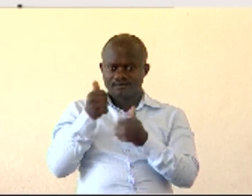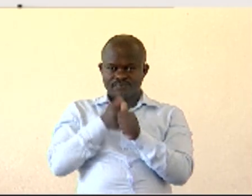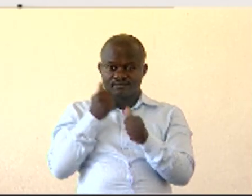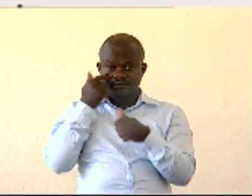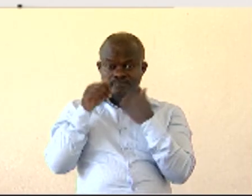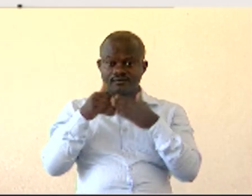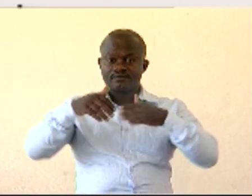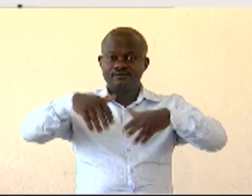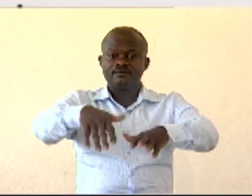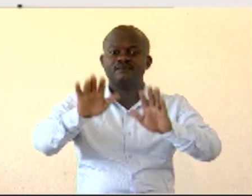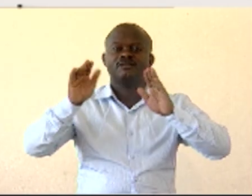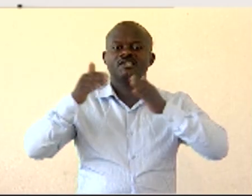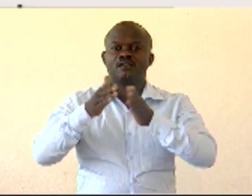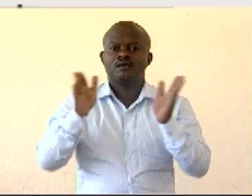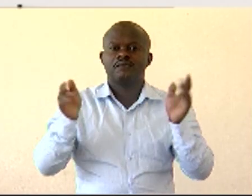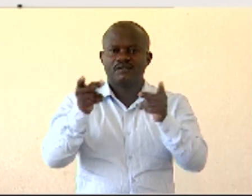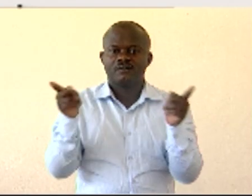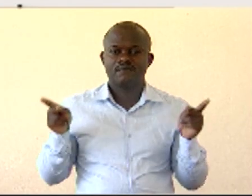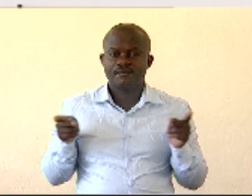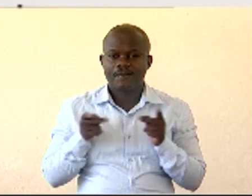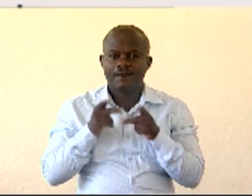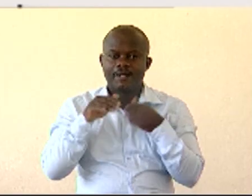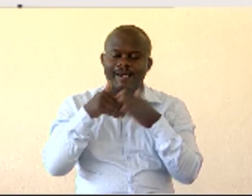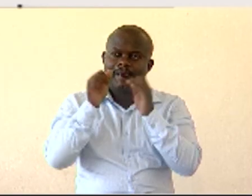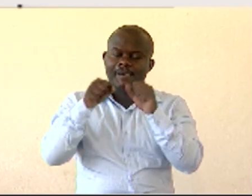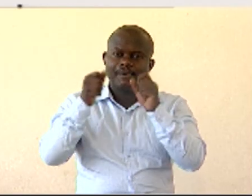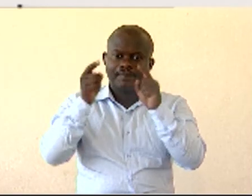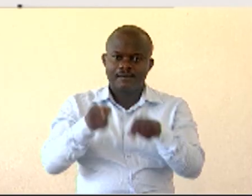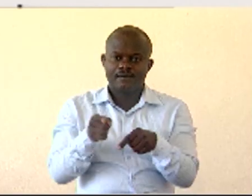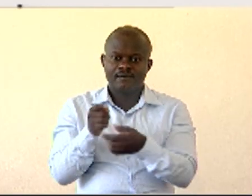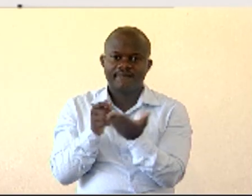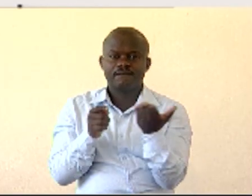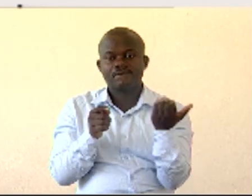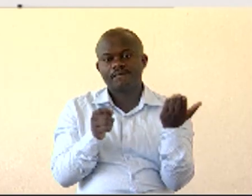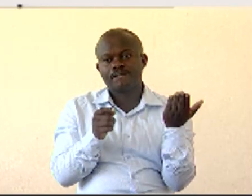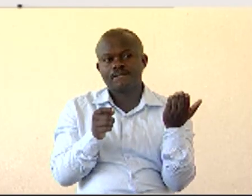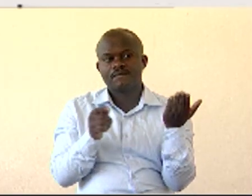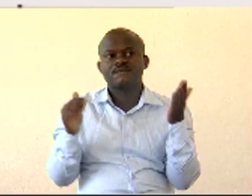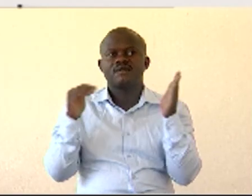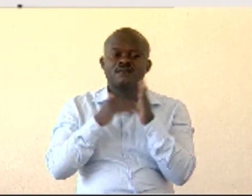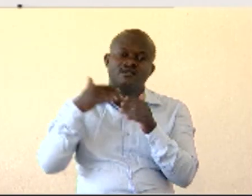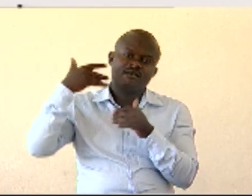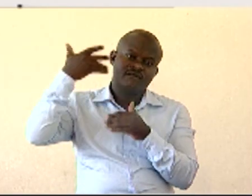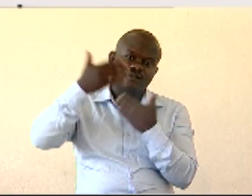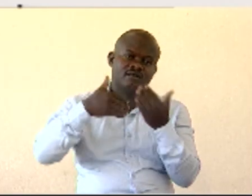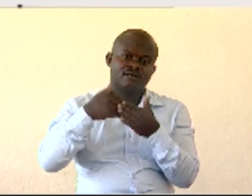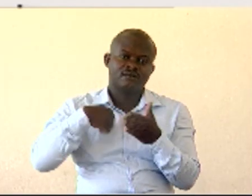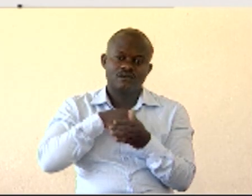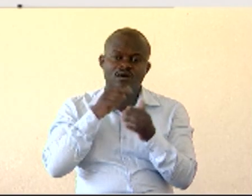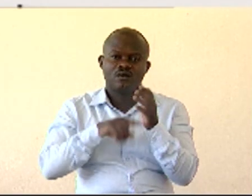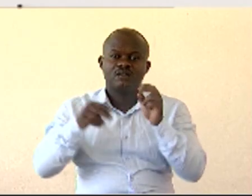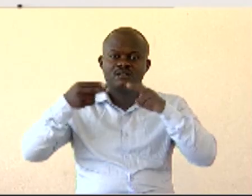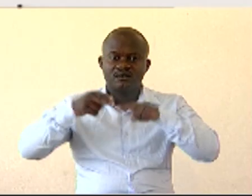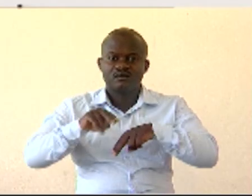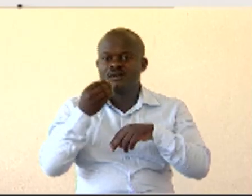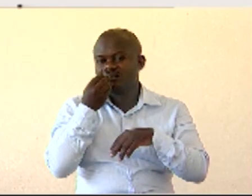been left in open spaces, the flies can access the food easily. And eventually, what happens? You are